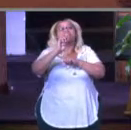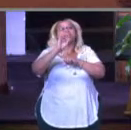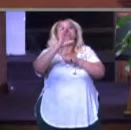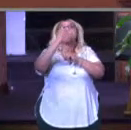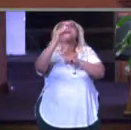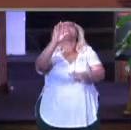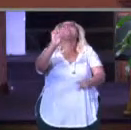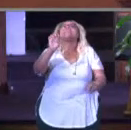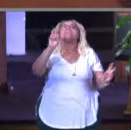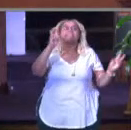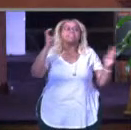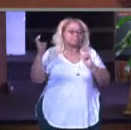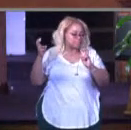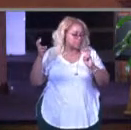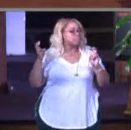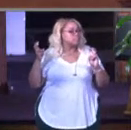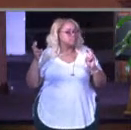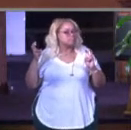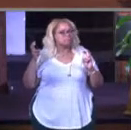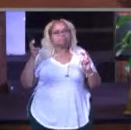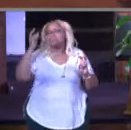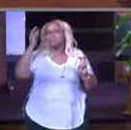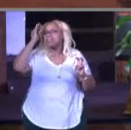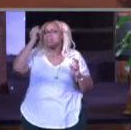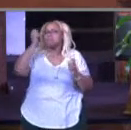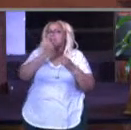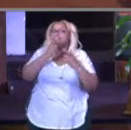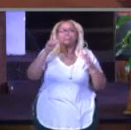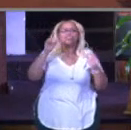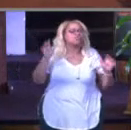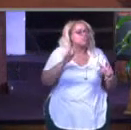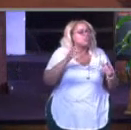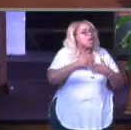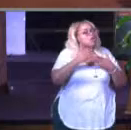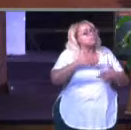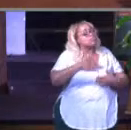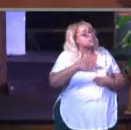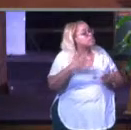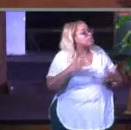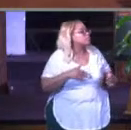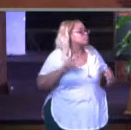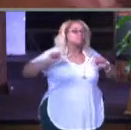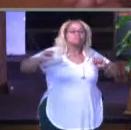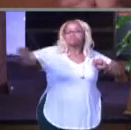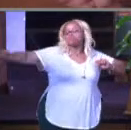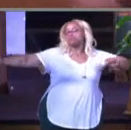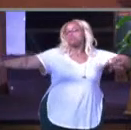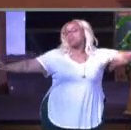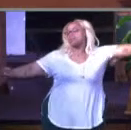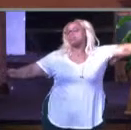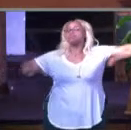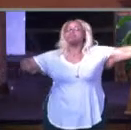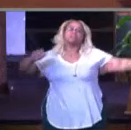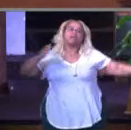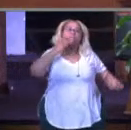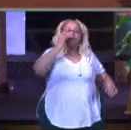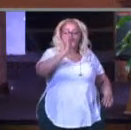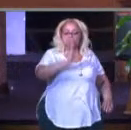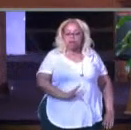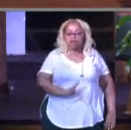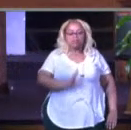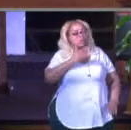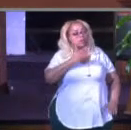and be. Think about all the things you do to help your breathing. Stretch, better